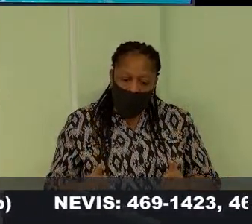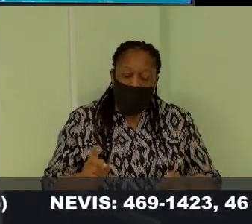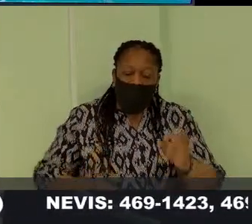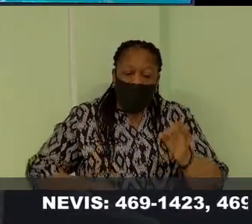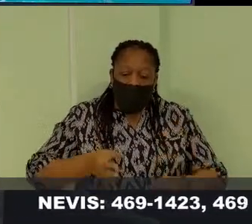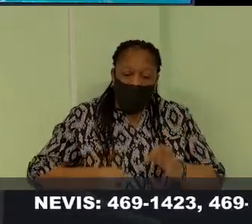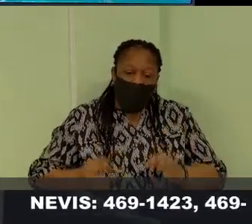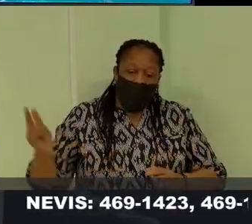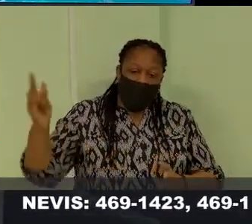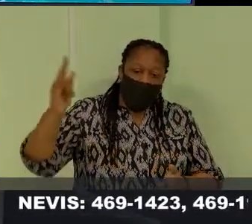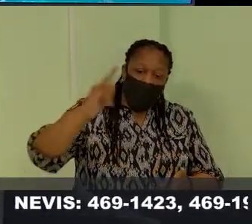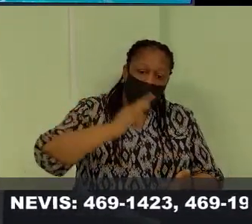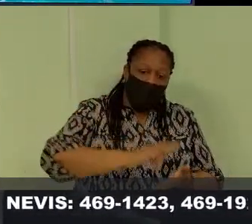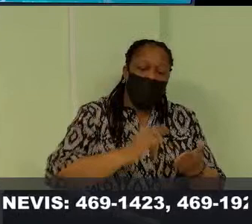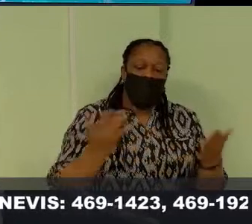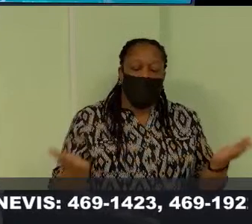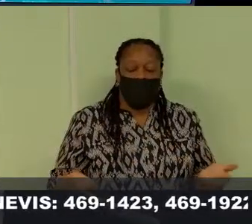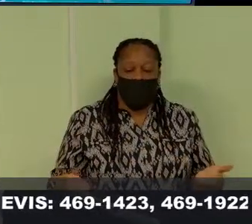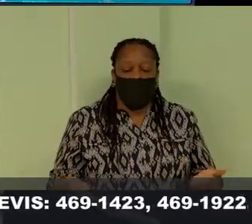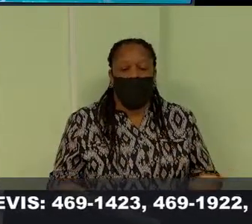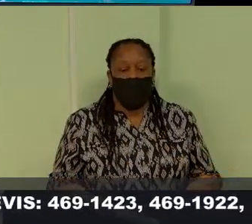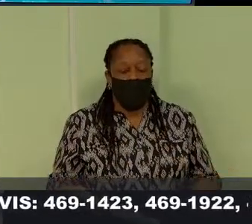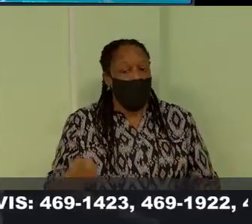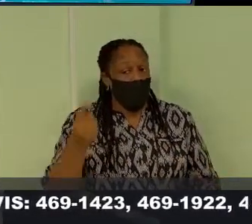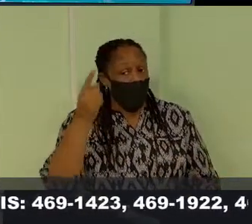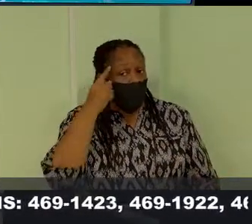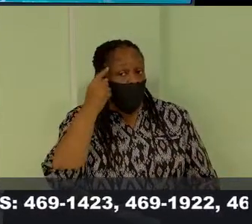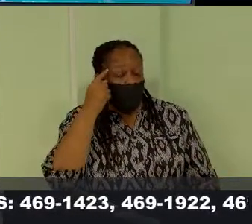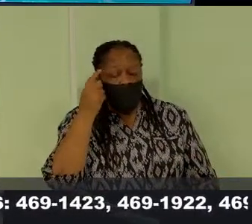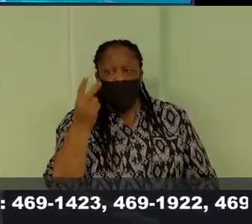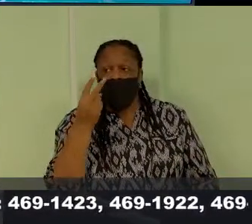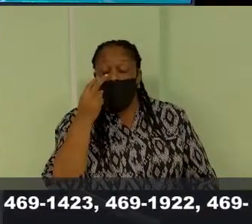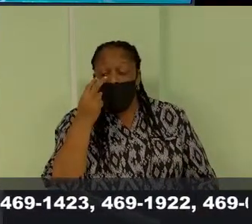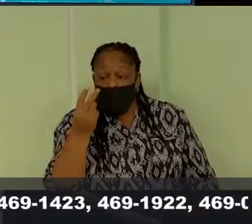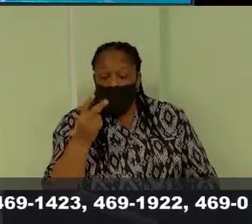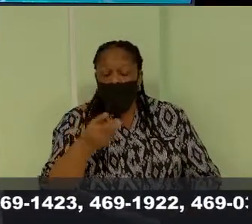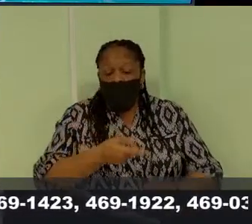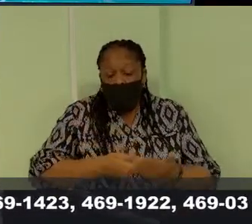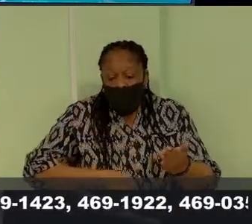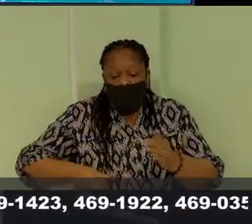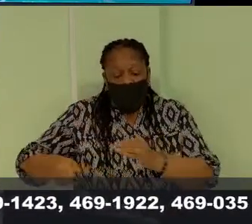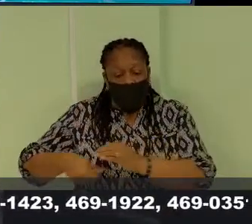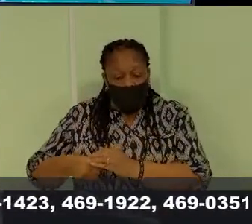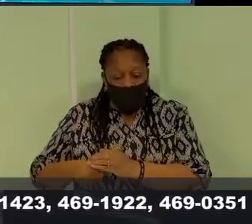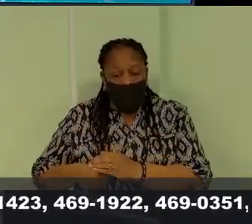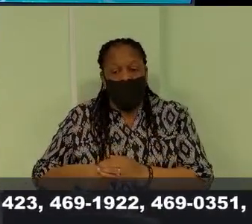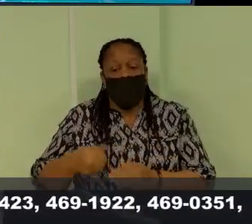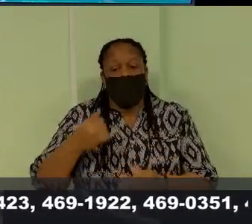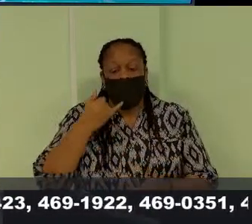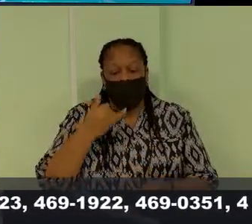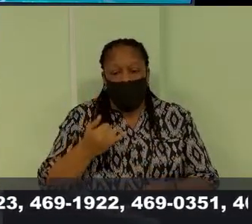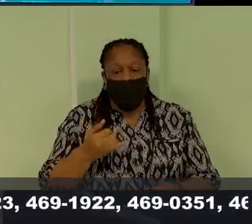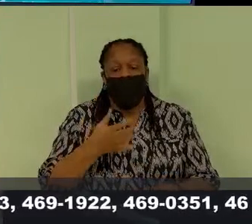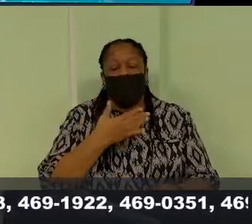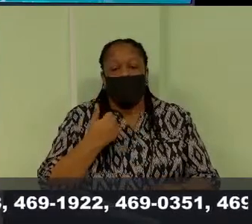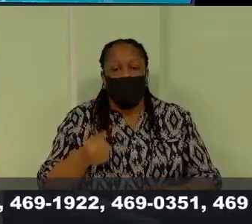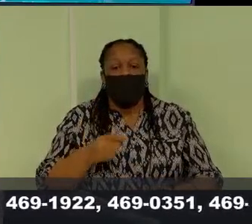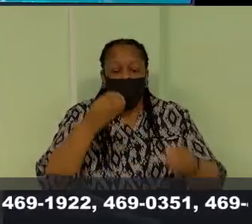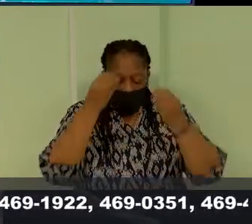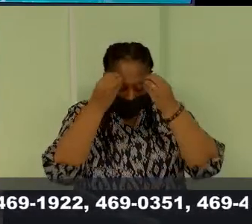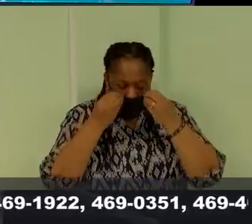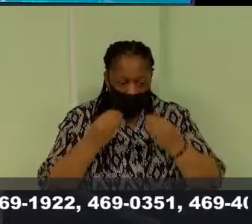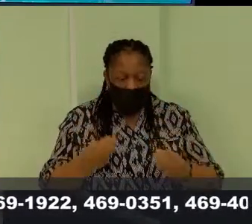Federation to familiarize ourselves with our requirements for quarantine and comply with these